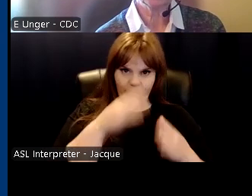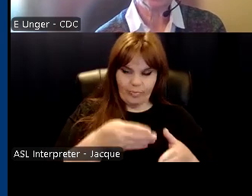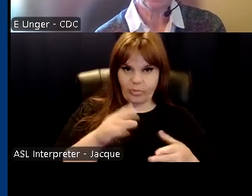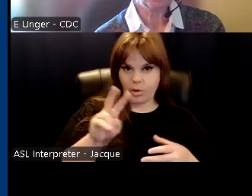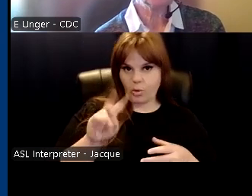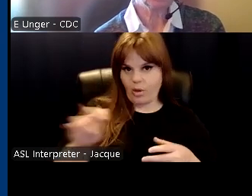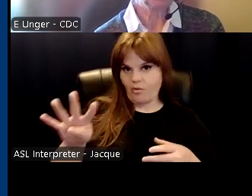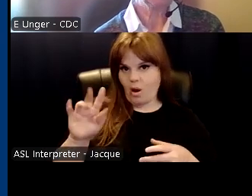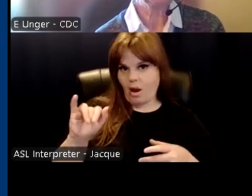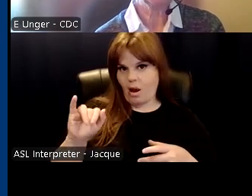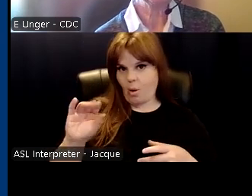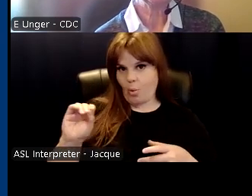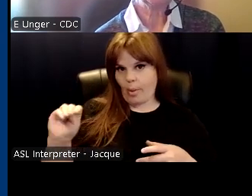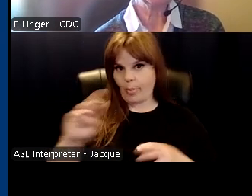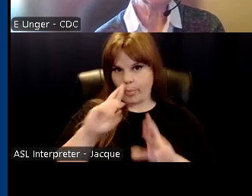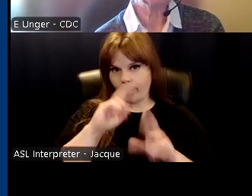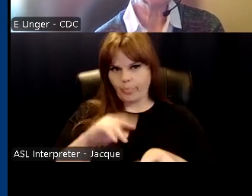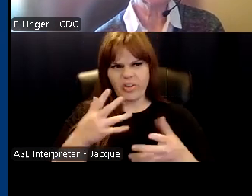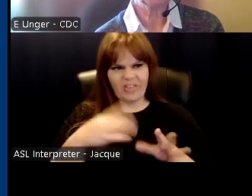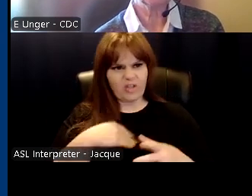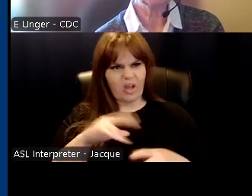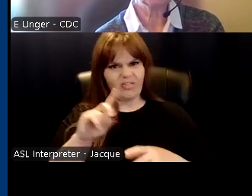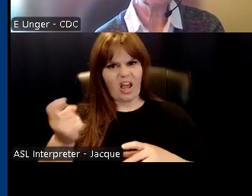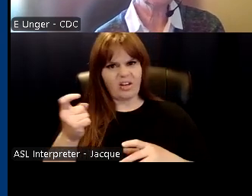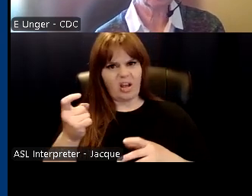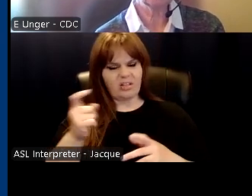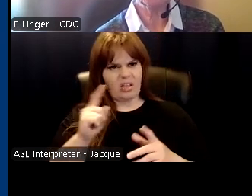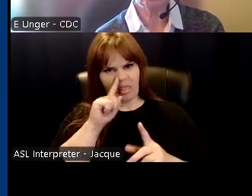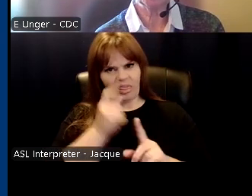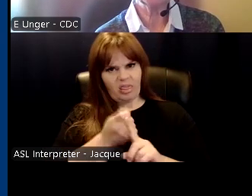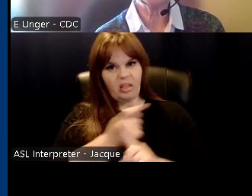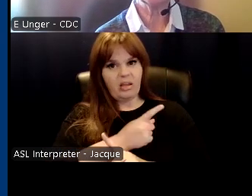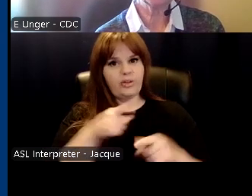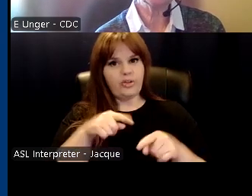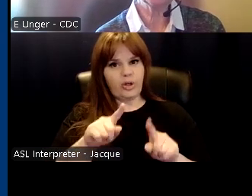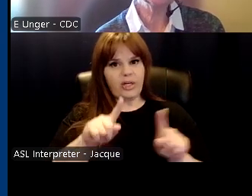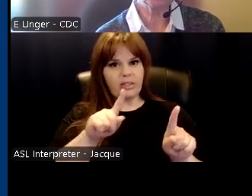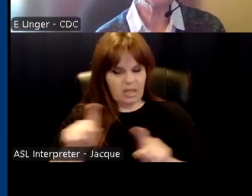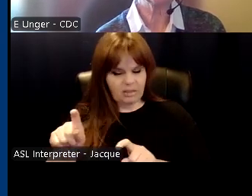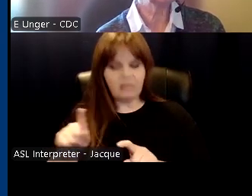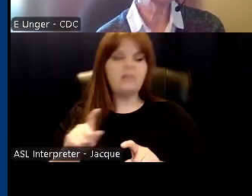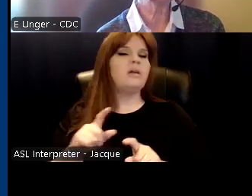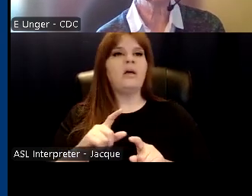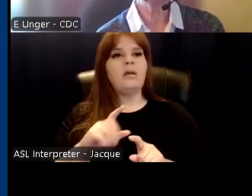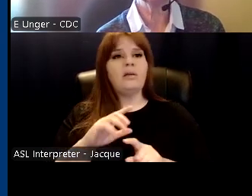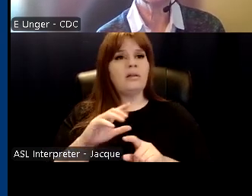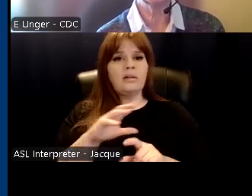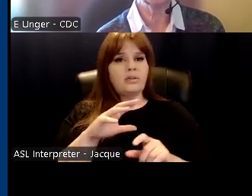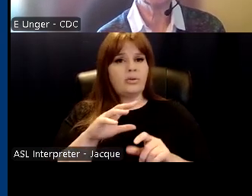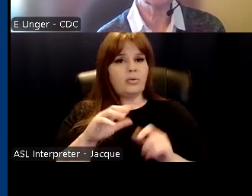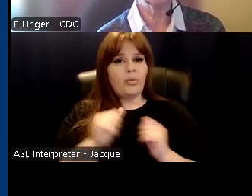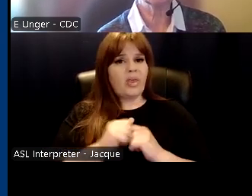report, have diagnostic abnormalities in clinical tests and established therapies that are not really altered by their linkage